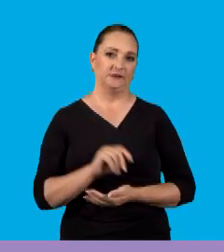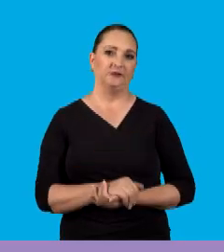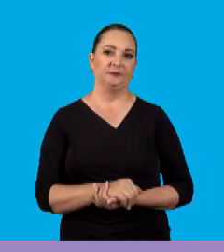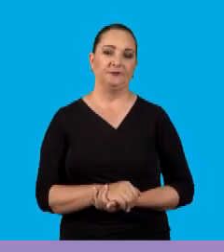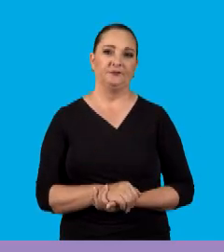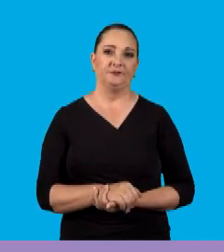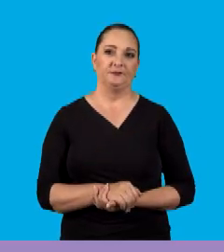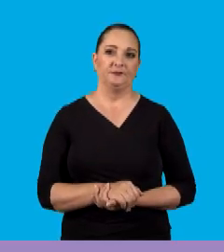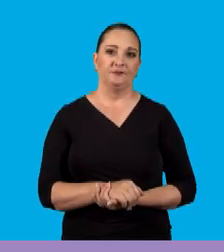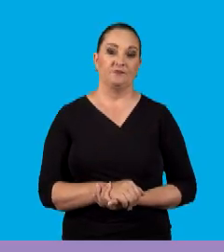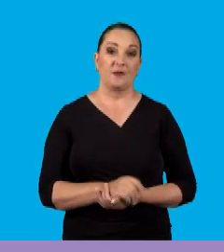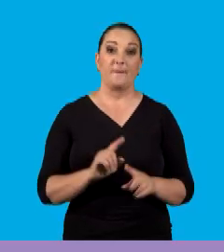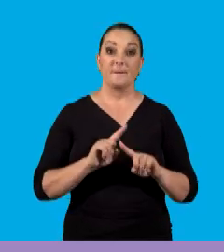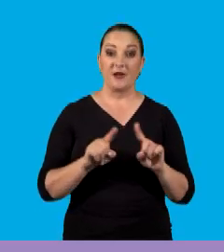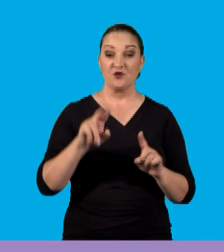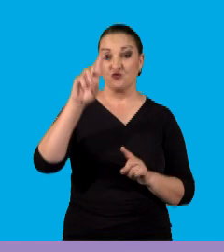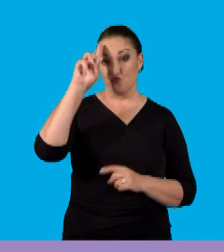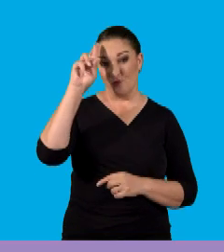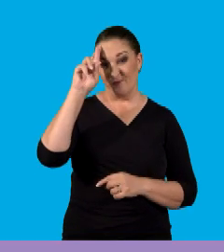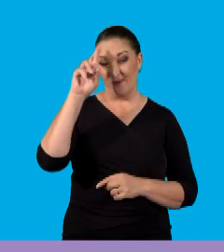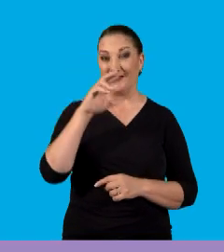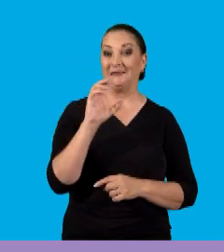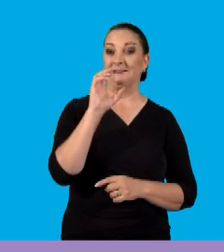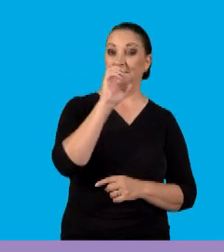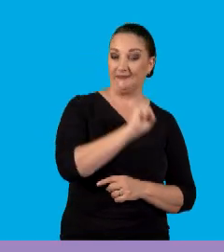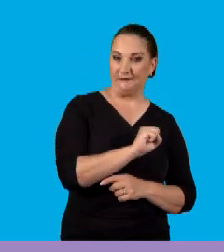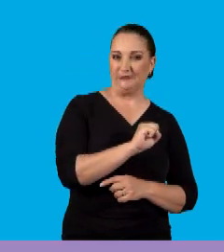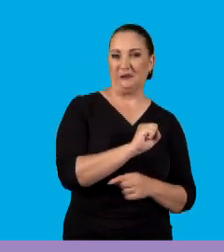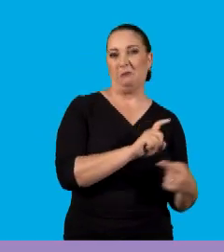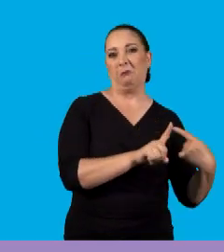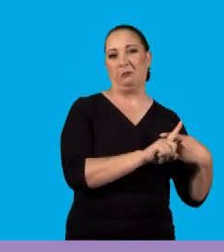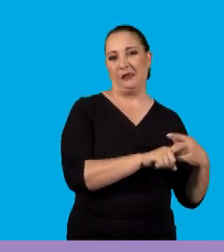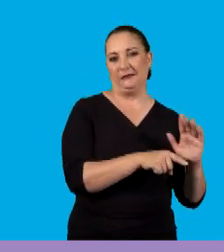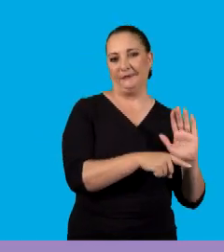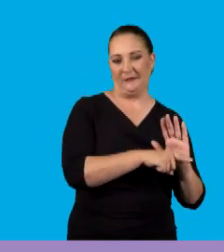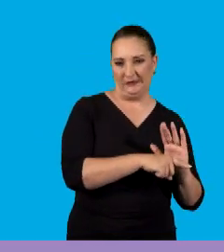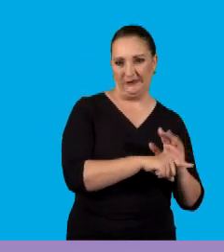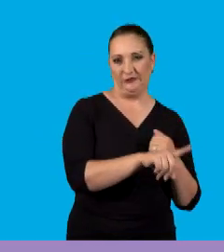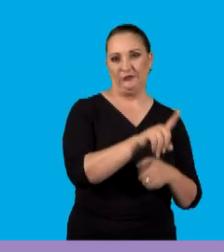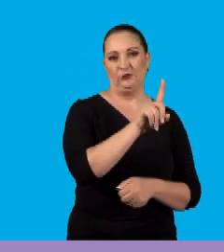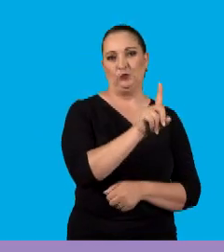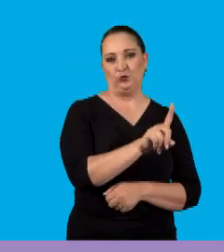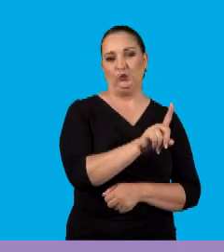rands of meat. And of course, remember, this is an estimate, so that is plus minus